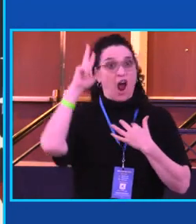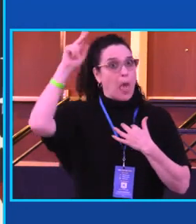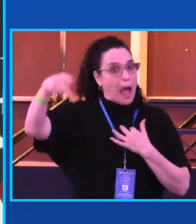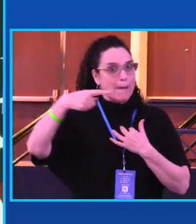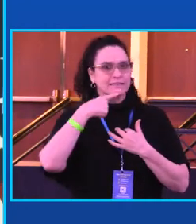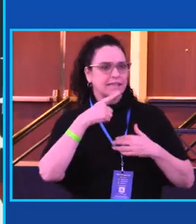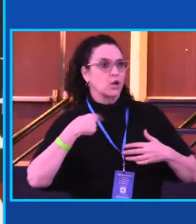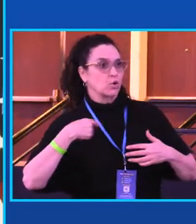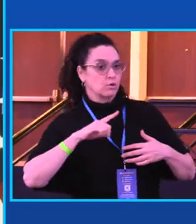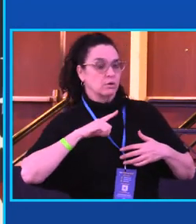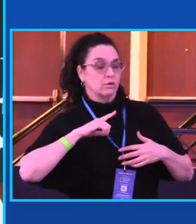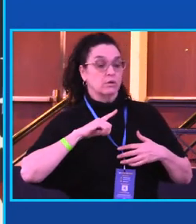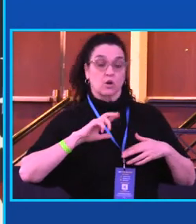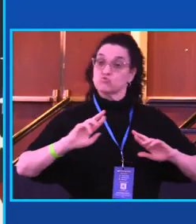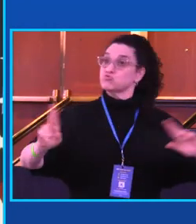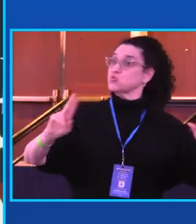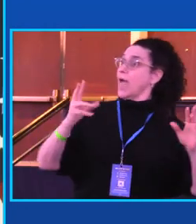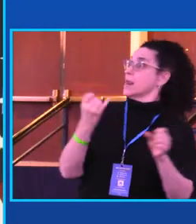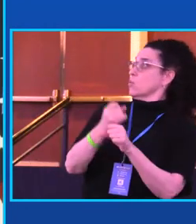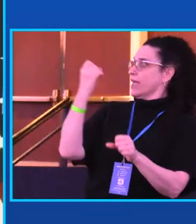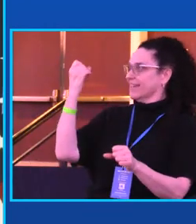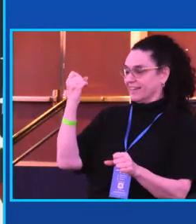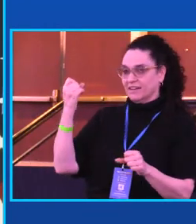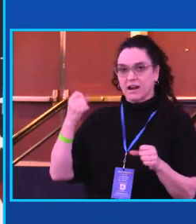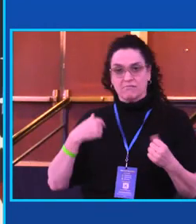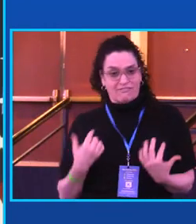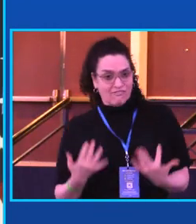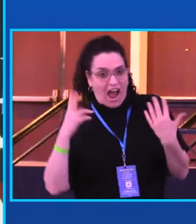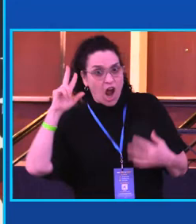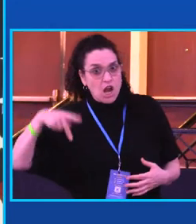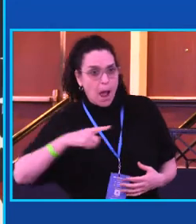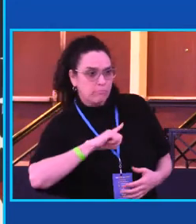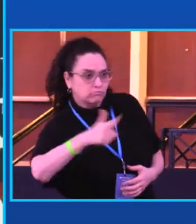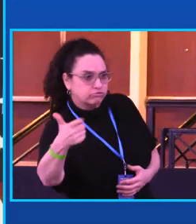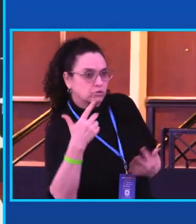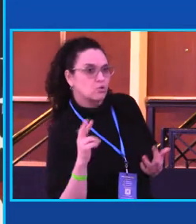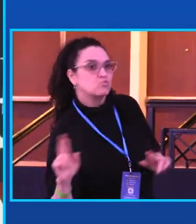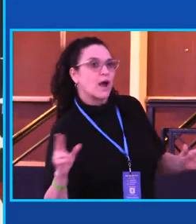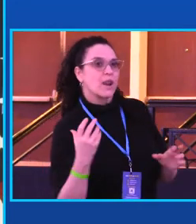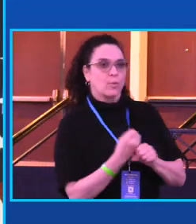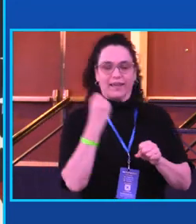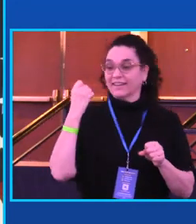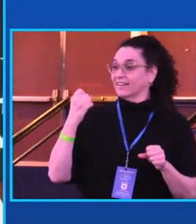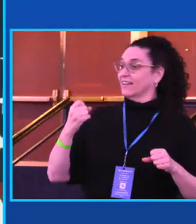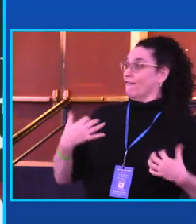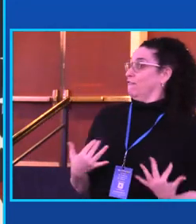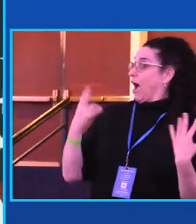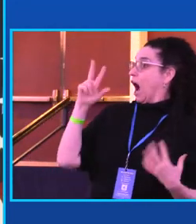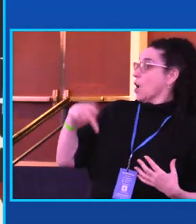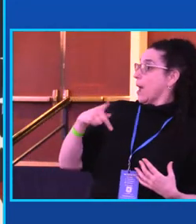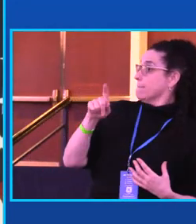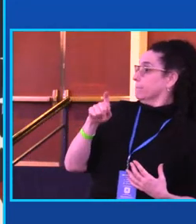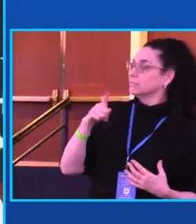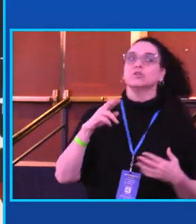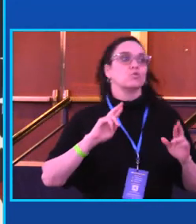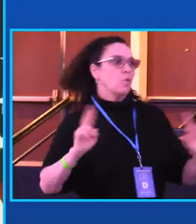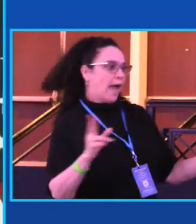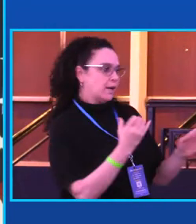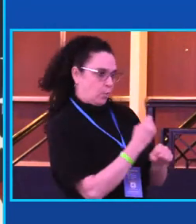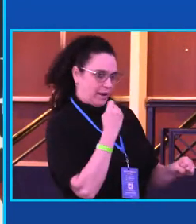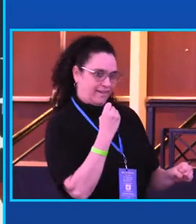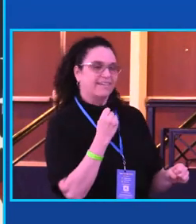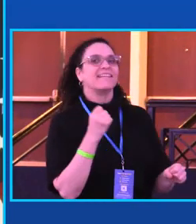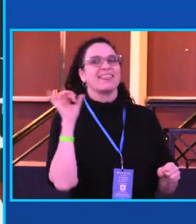ready to win. Are we fired up? Are we fired up? Are we fired up? All right, that's more like